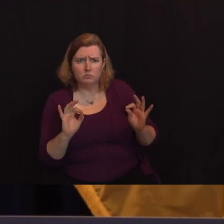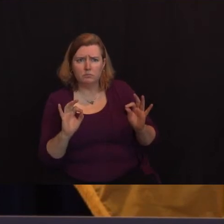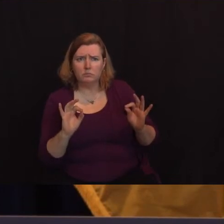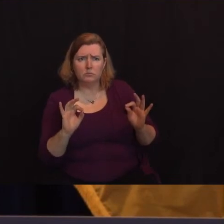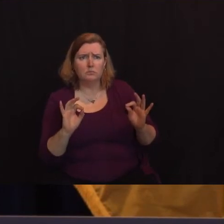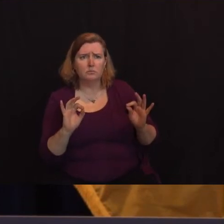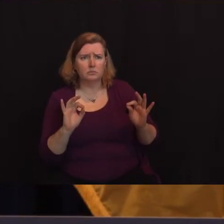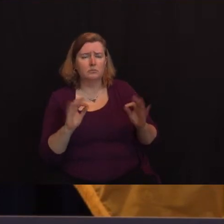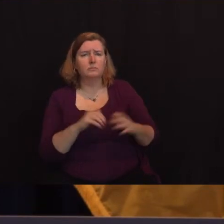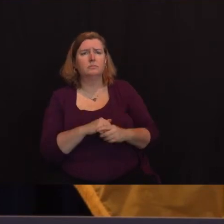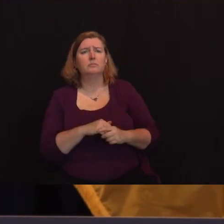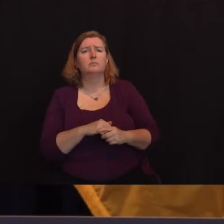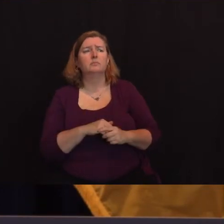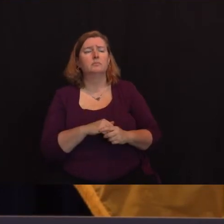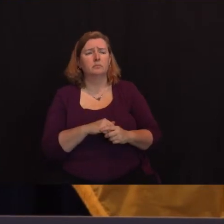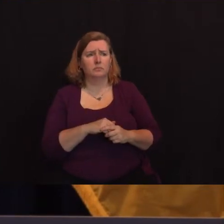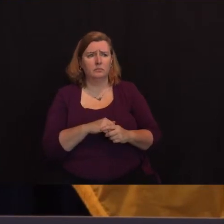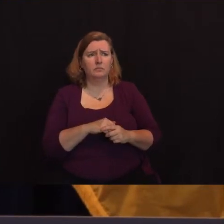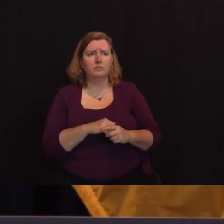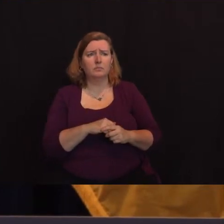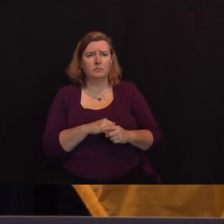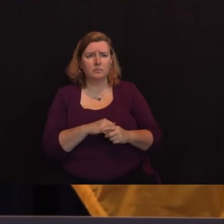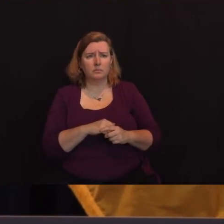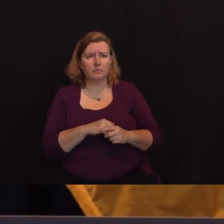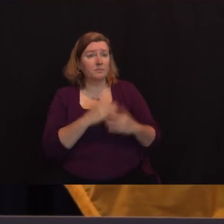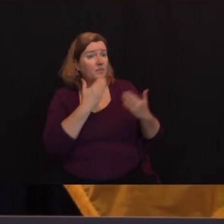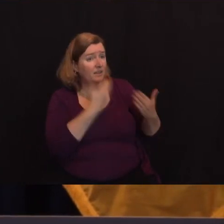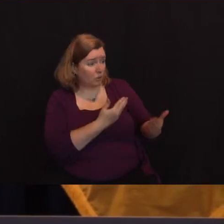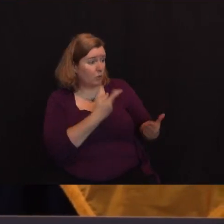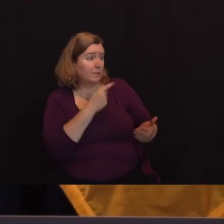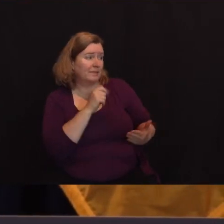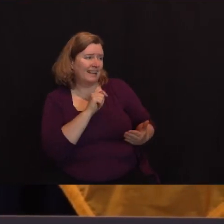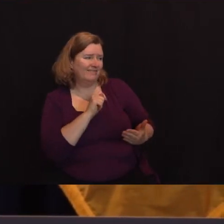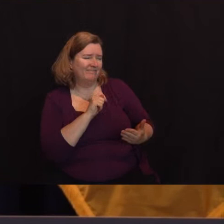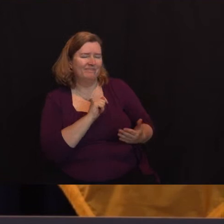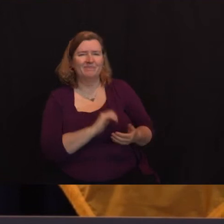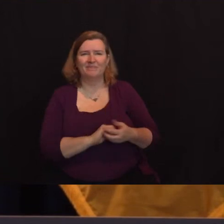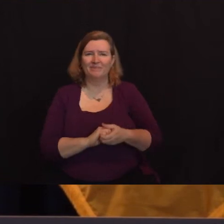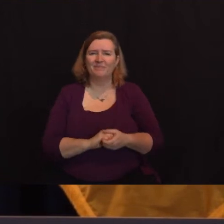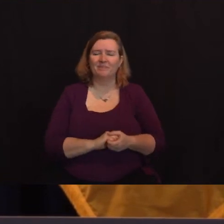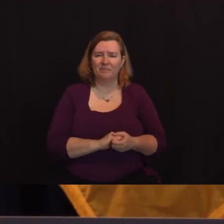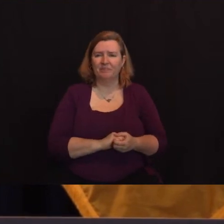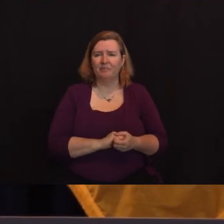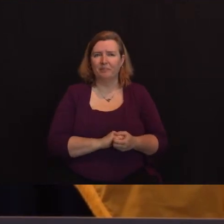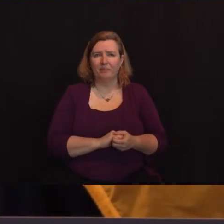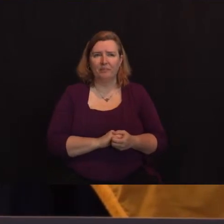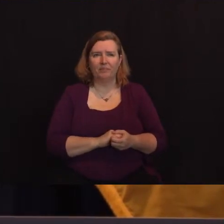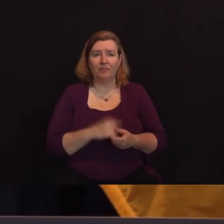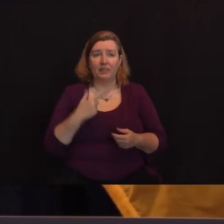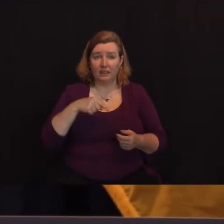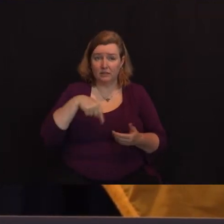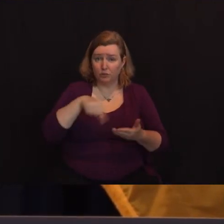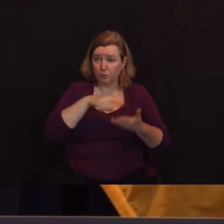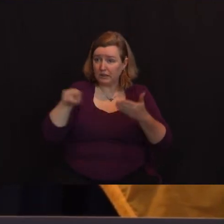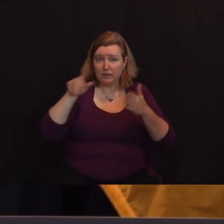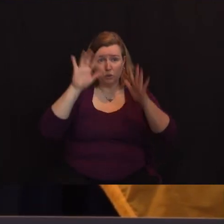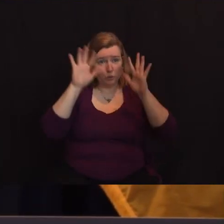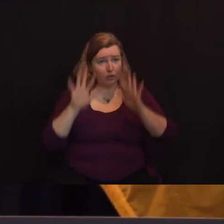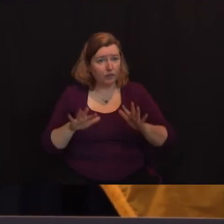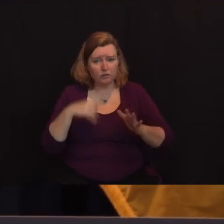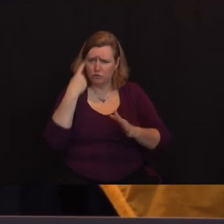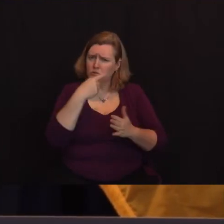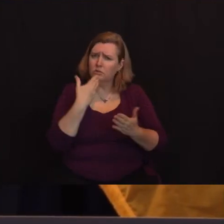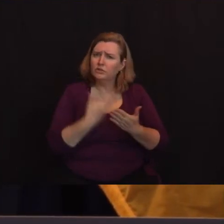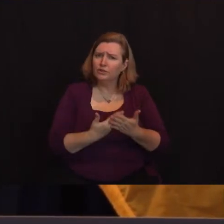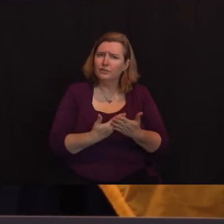this case. Thank you for that, Pat. And the weather this week looks pretty good, so